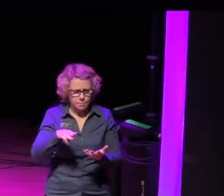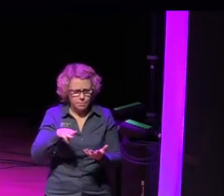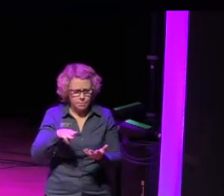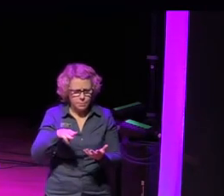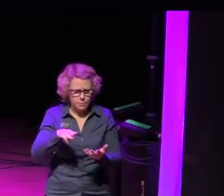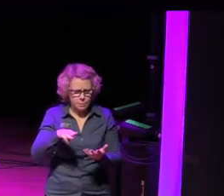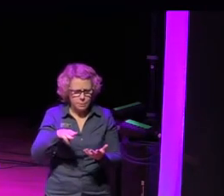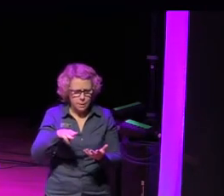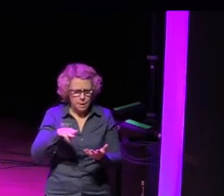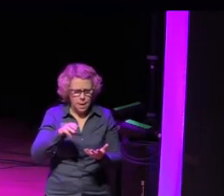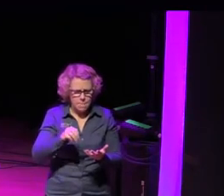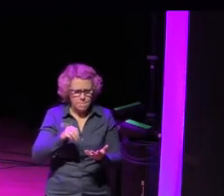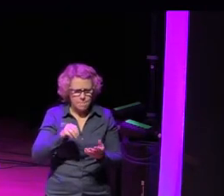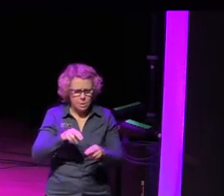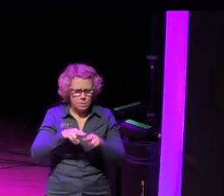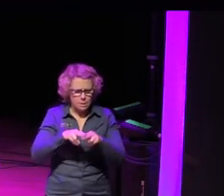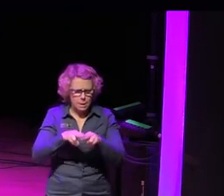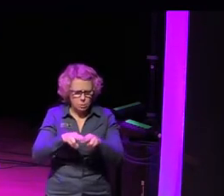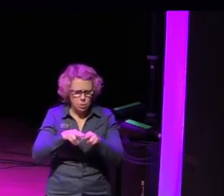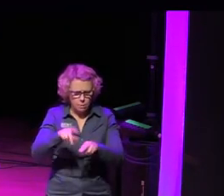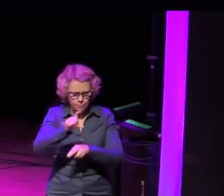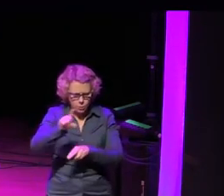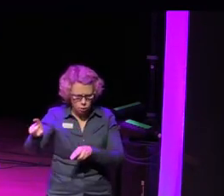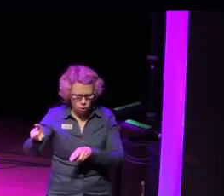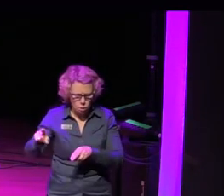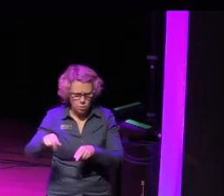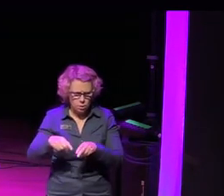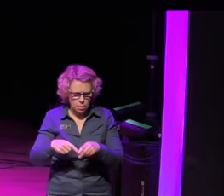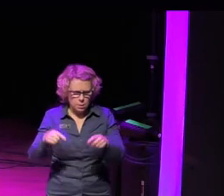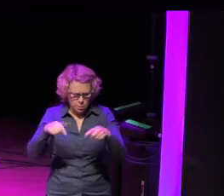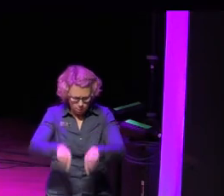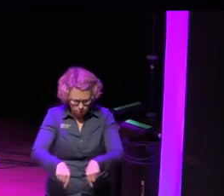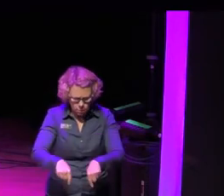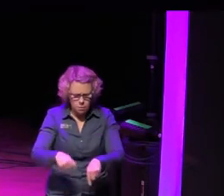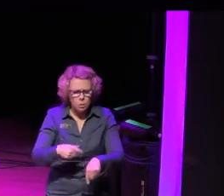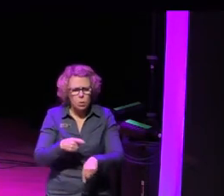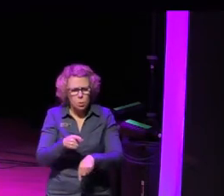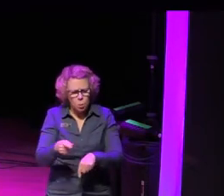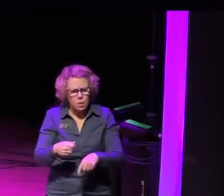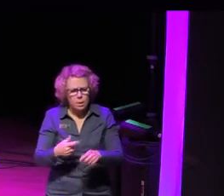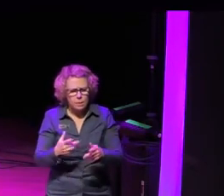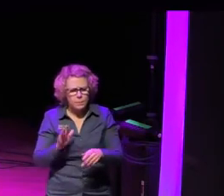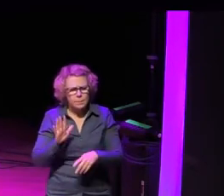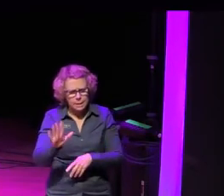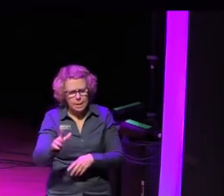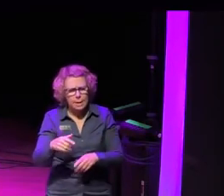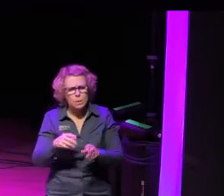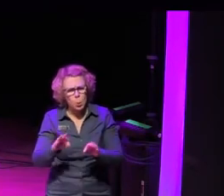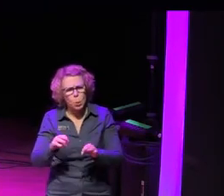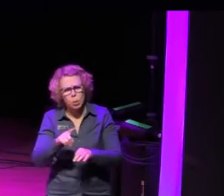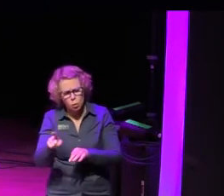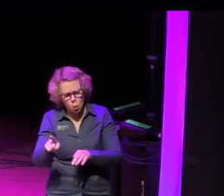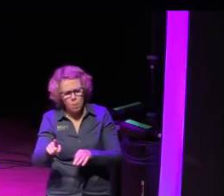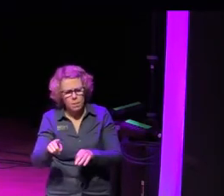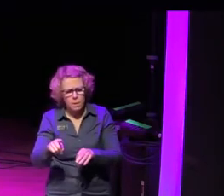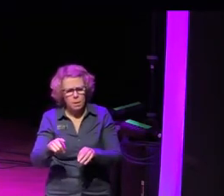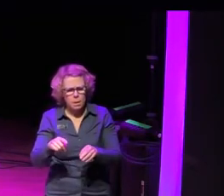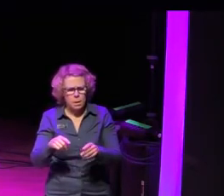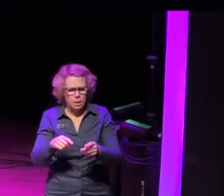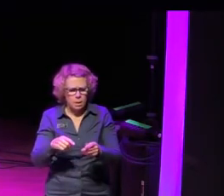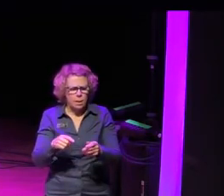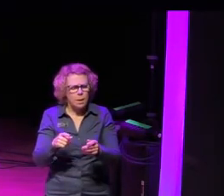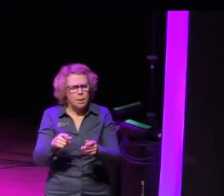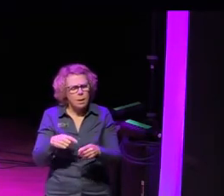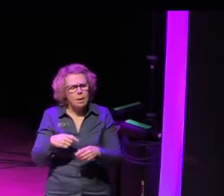company, will be there to present some of their training and some of their methodology on how they actually equip their